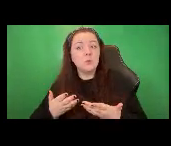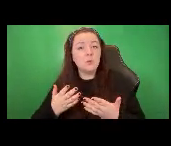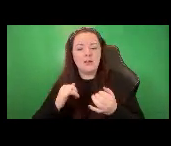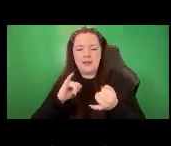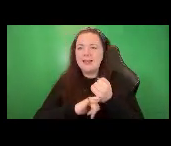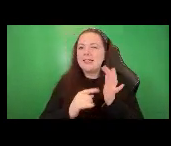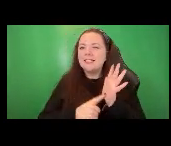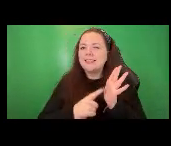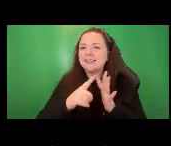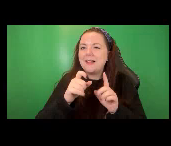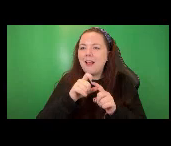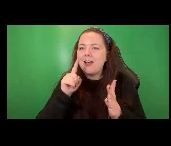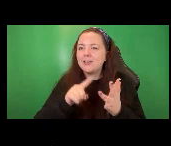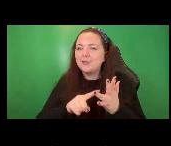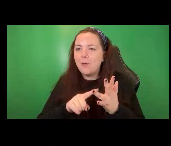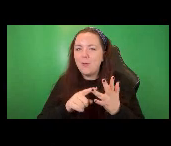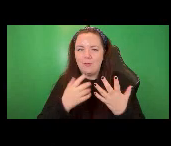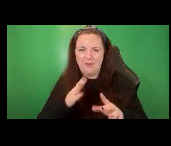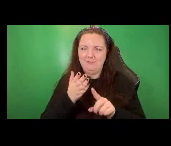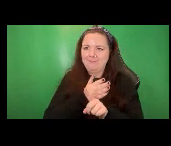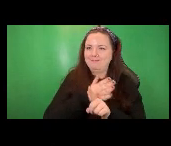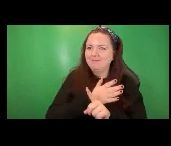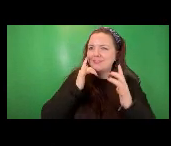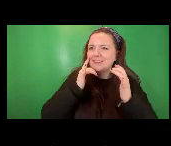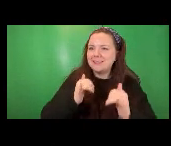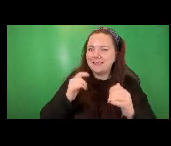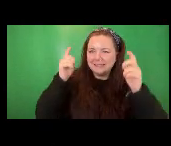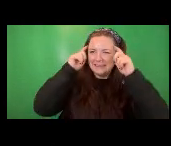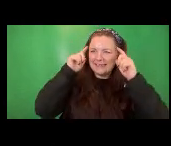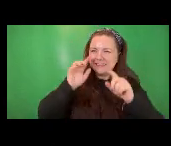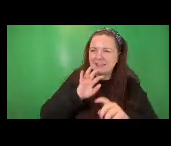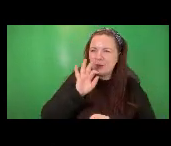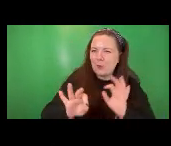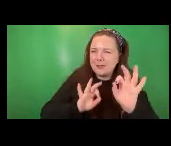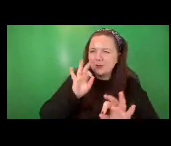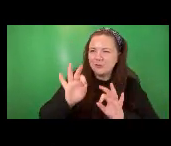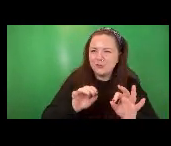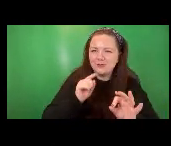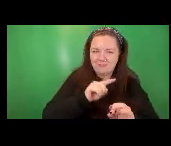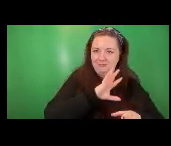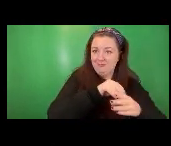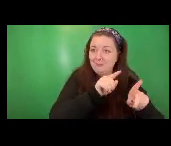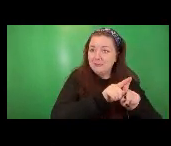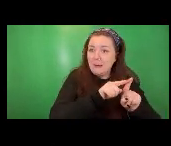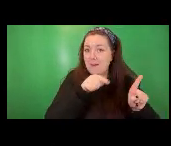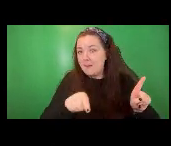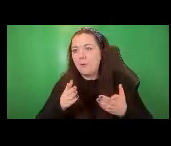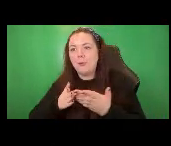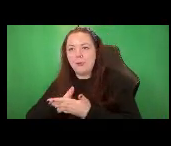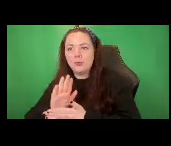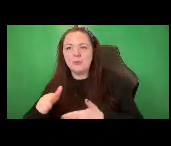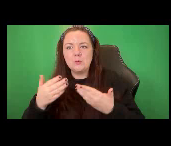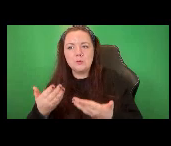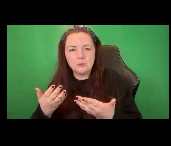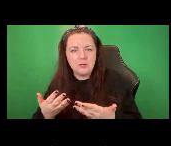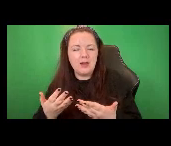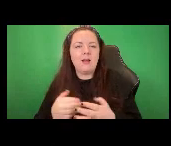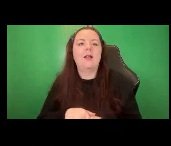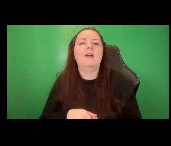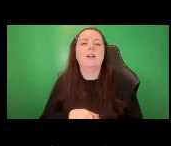doing your Disney favorites on to just gain that feedback, but we'll also be keeping an eye on